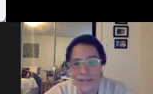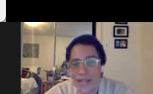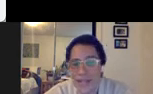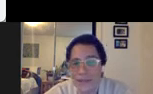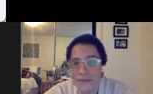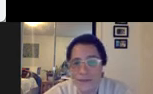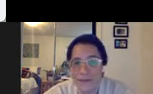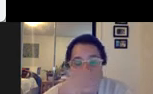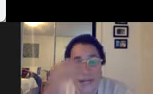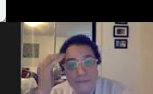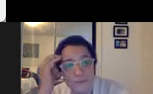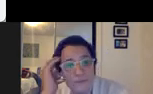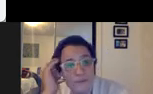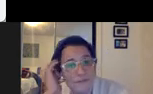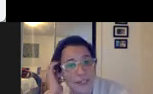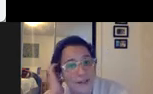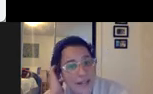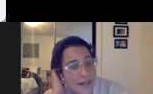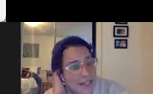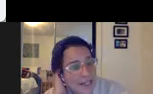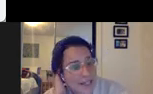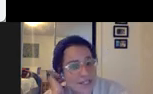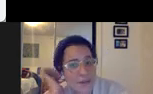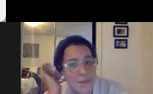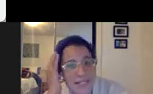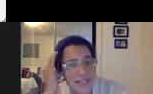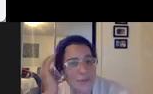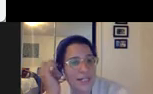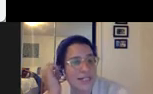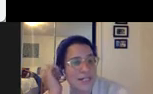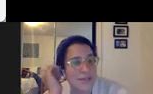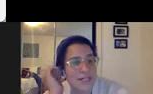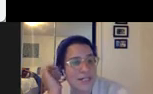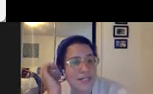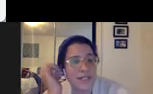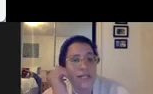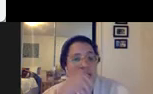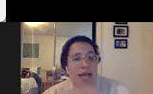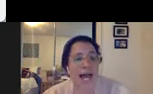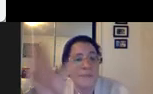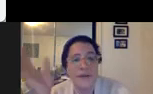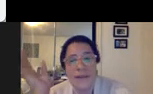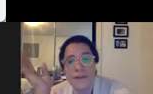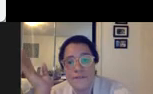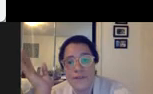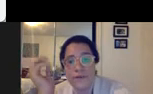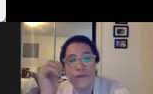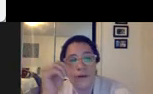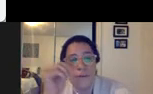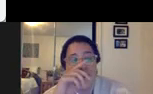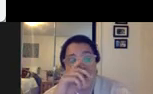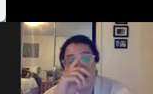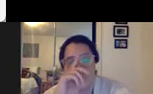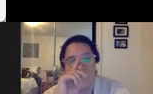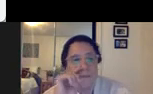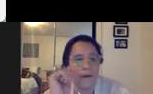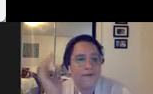bit busy, but hey, whatever, we'll figure it out. So basically what I did was I put up a